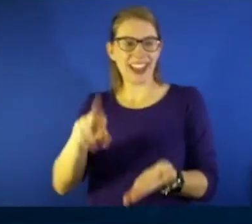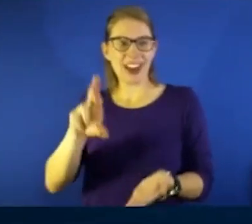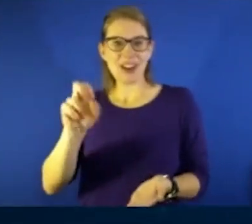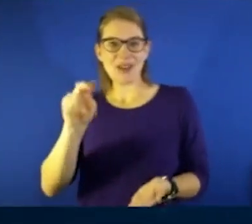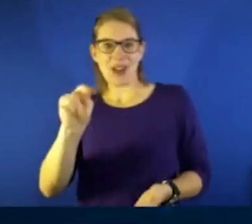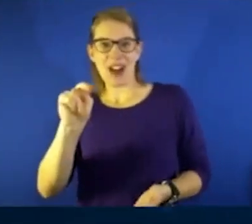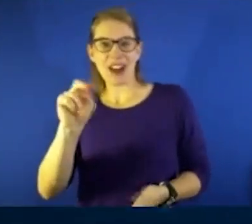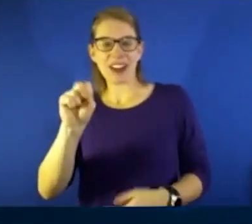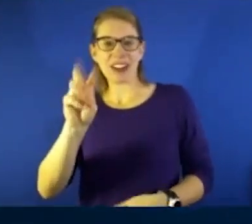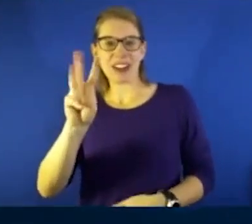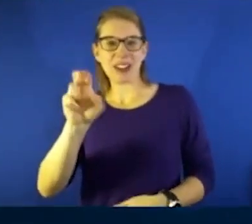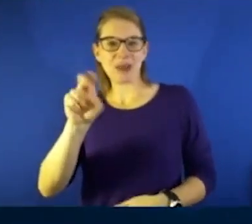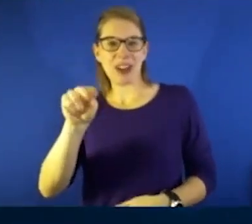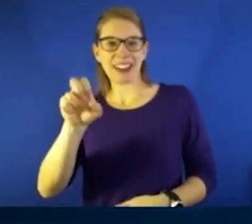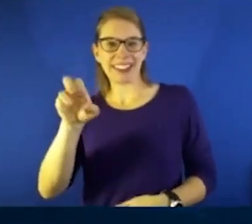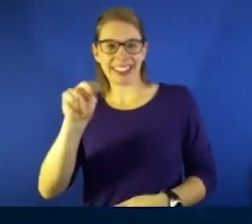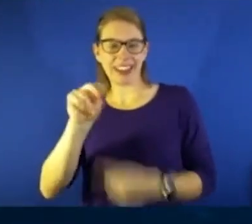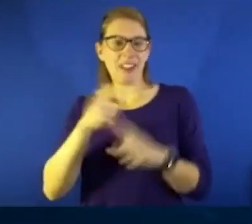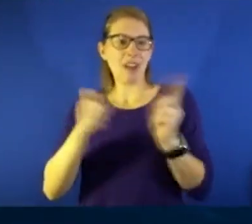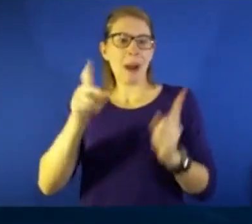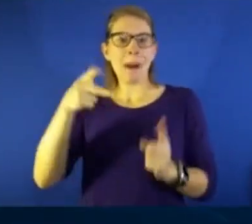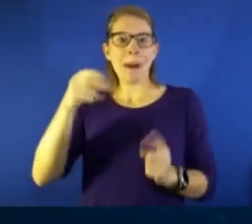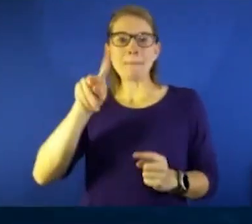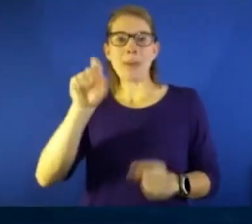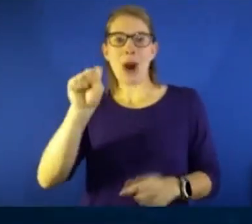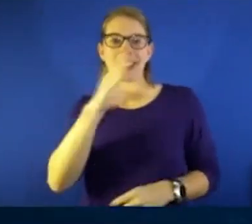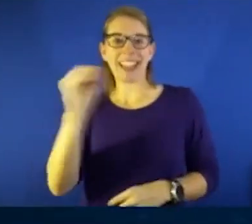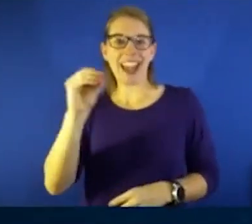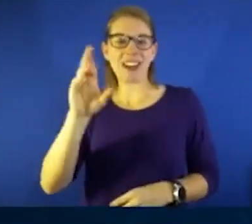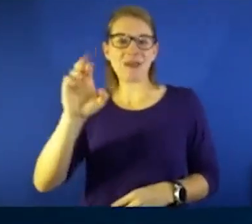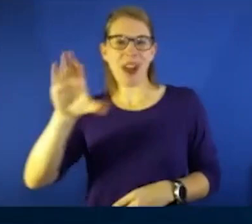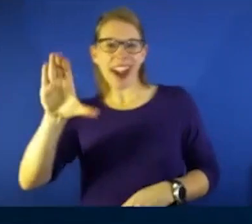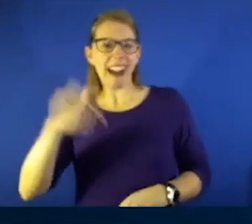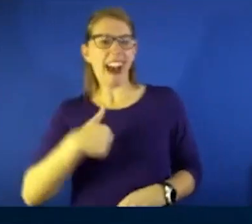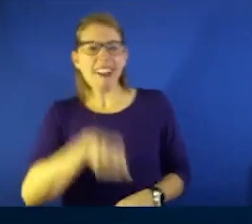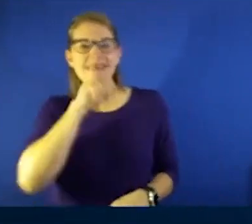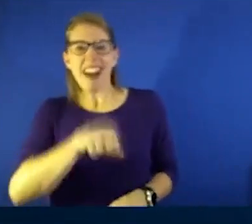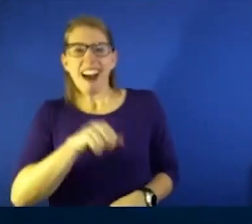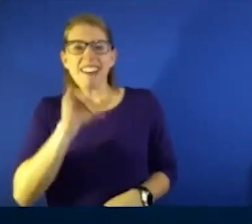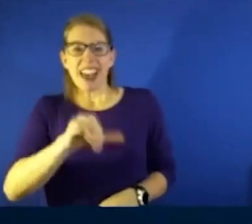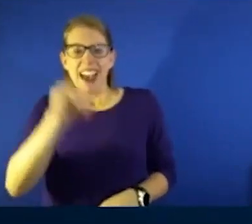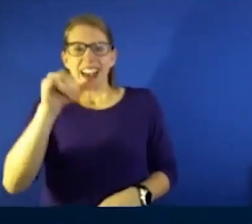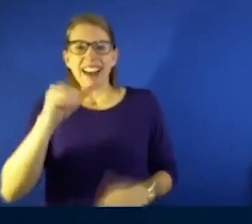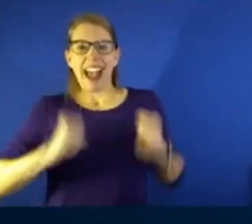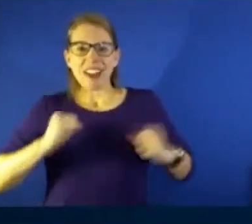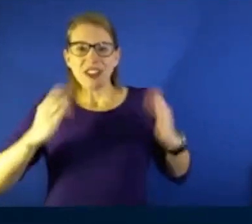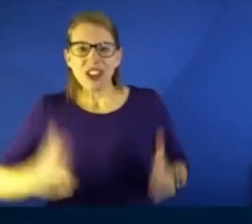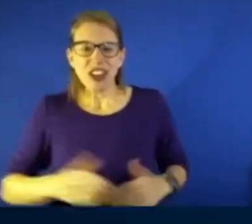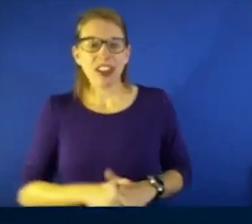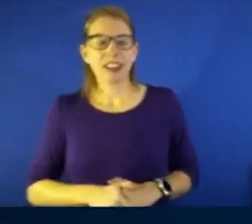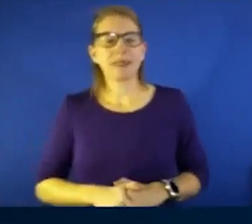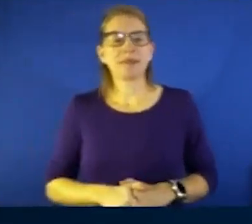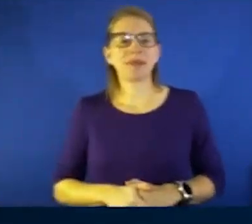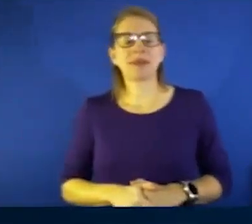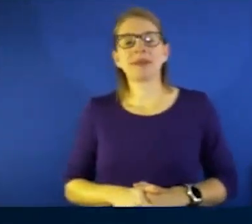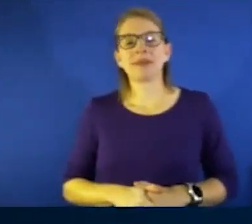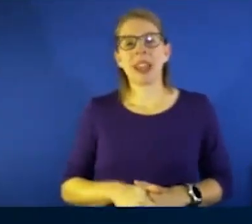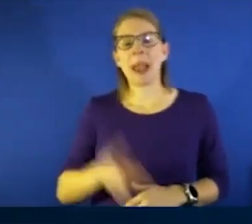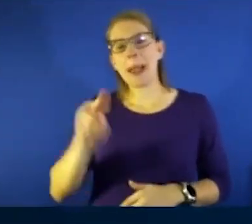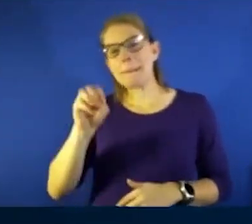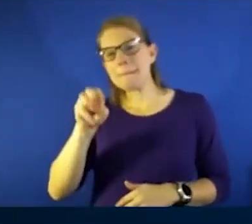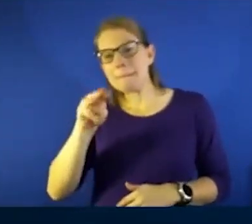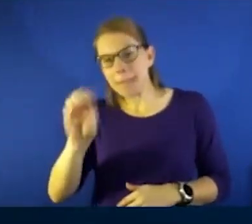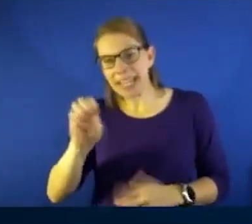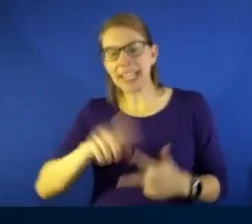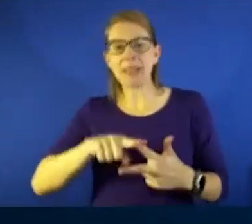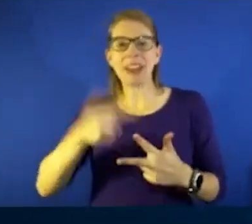Rec dancing I around. love Ron Yes, Swanson. yes. He's the best. That's right. So that's kind of how we roll Yes. during this pandemic. Yeah. We send Yeah. these funny Yes. like memes and gifs. It kind of gets us through the day. Yeah.